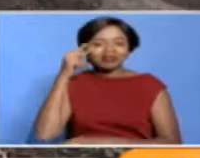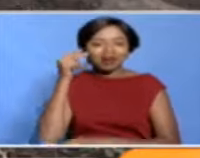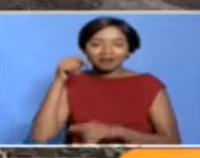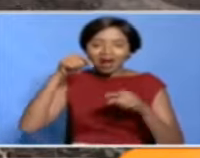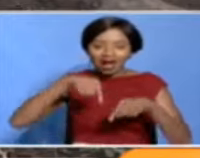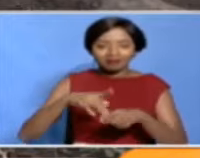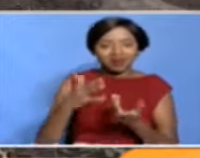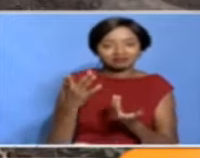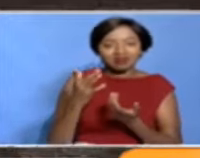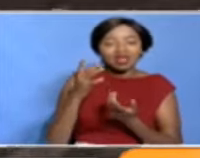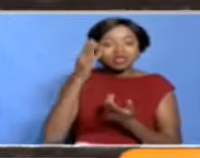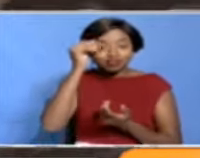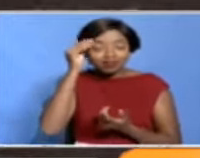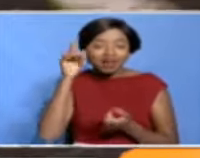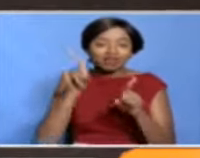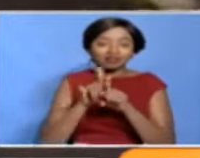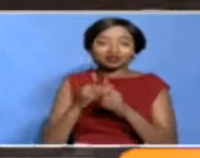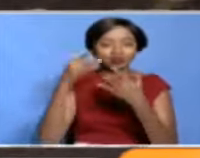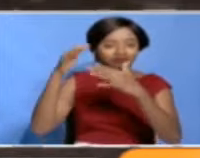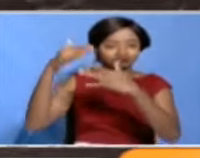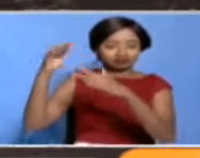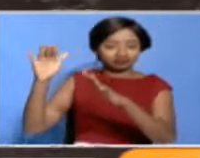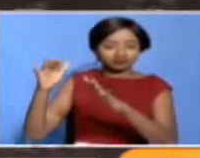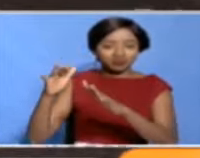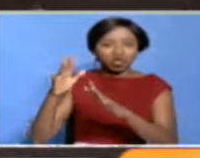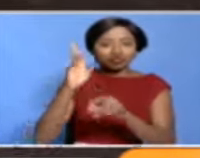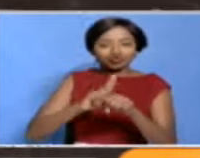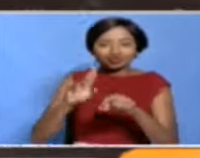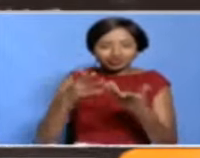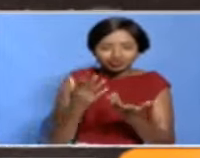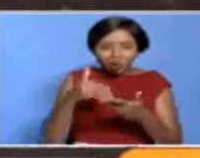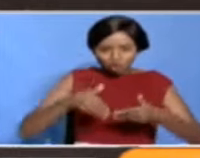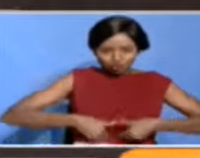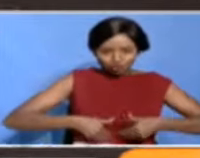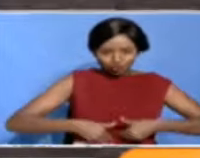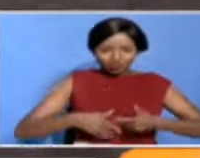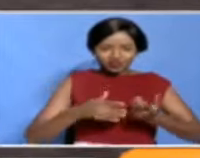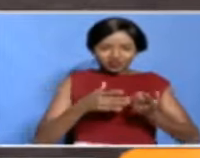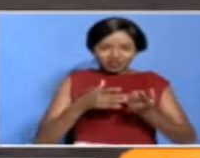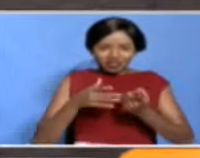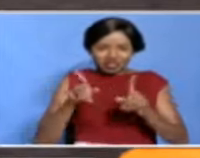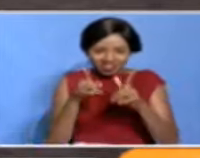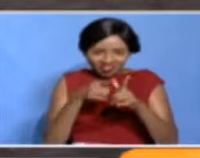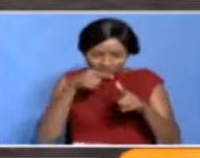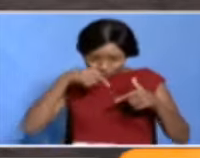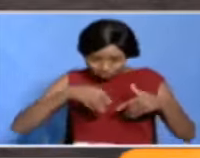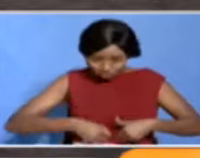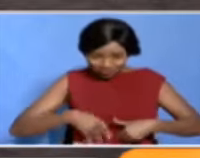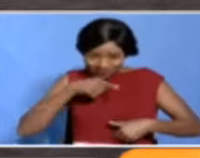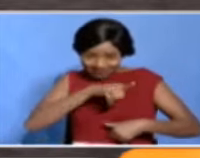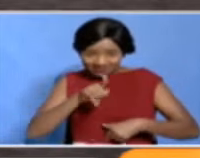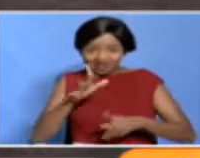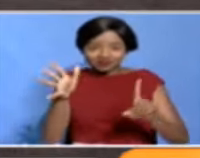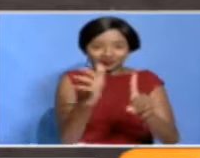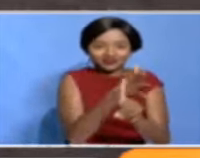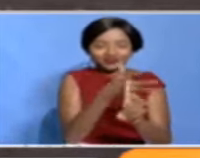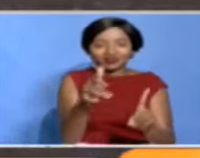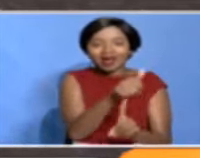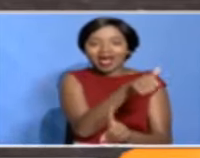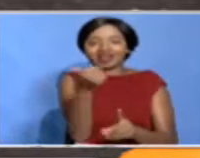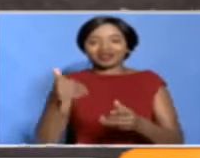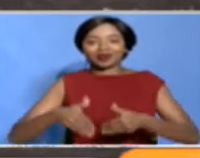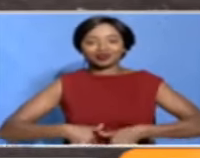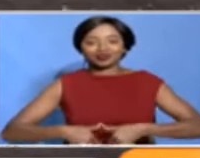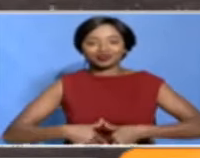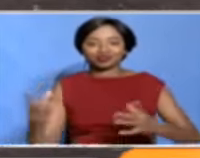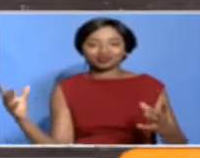Most residents here believe that Al-Shabaab uses fellow youth to radicalize other young men and women. Football pitches became popular